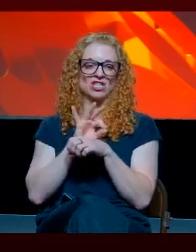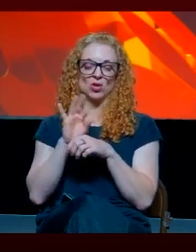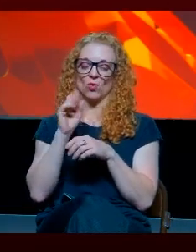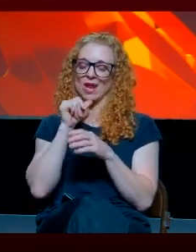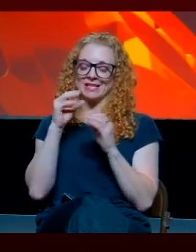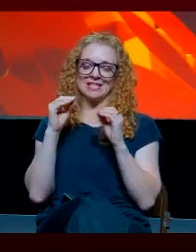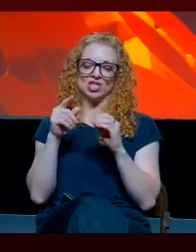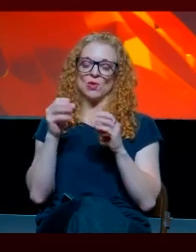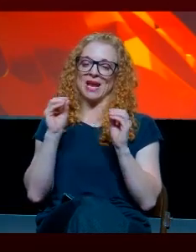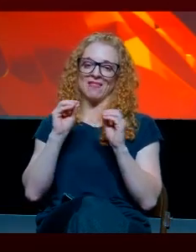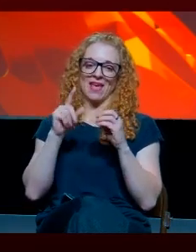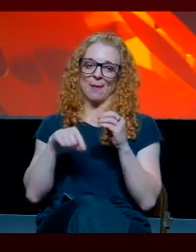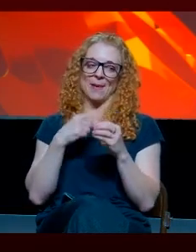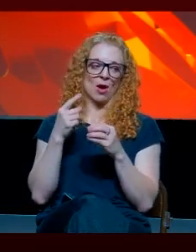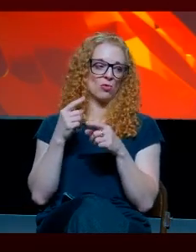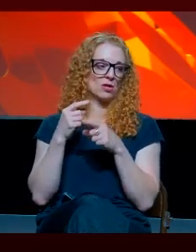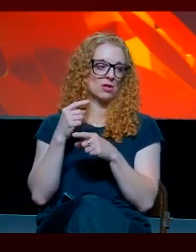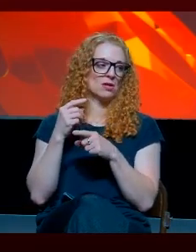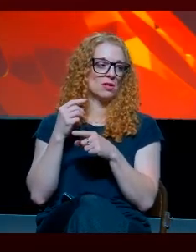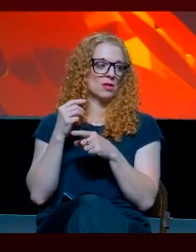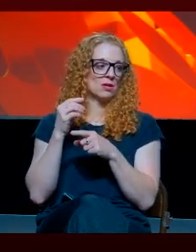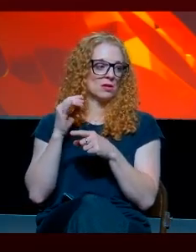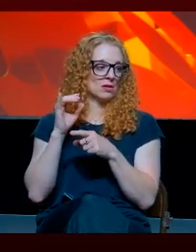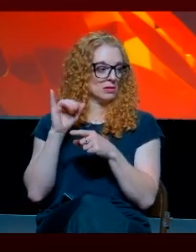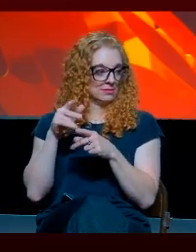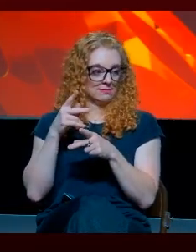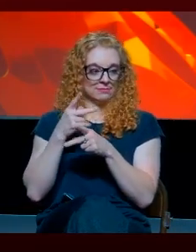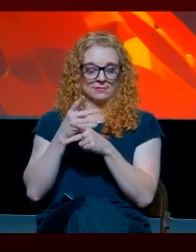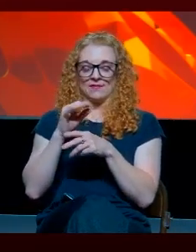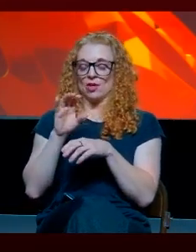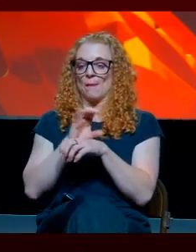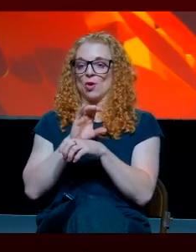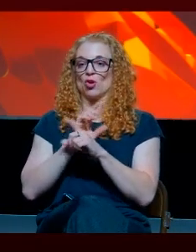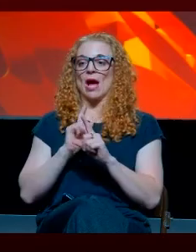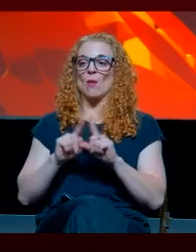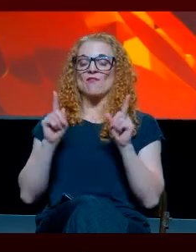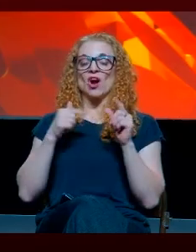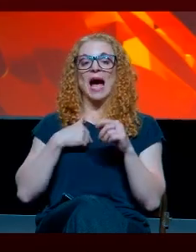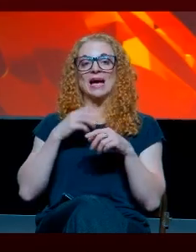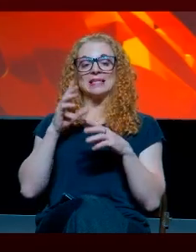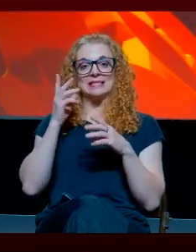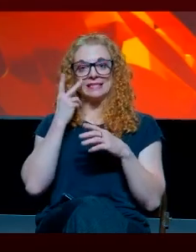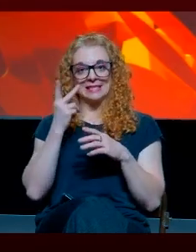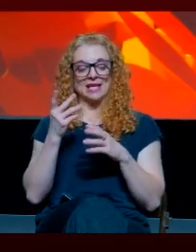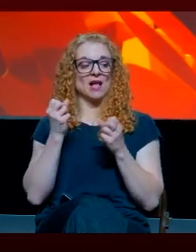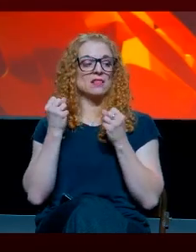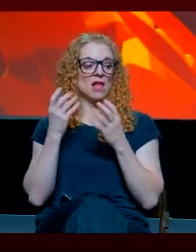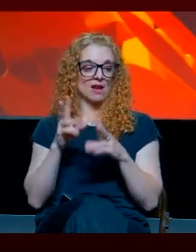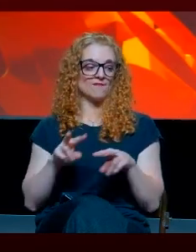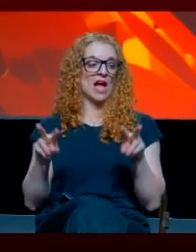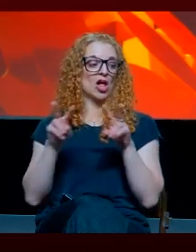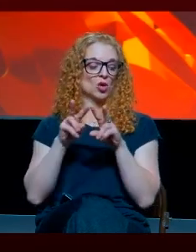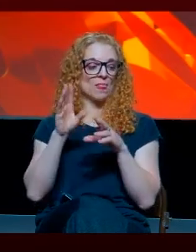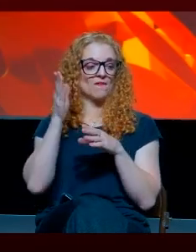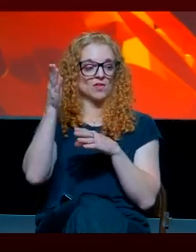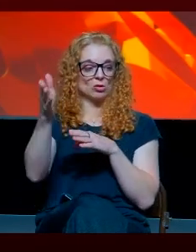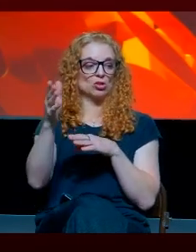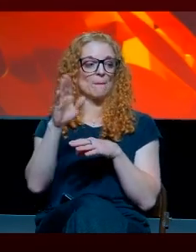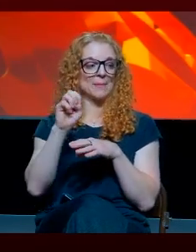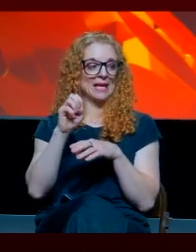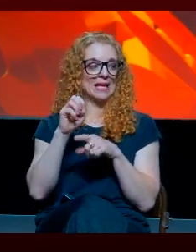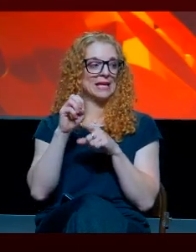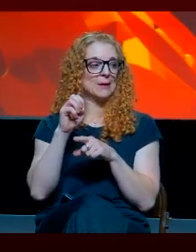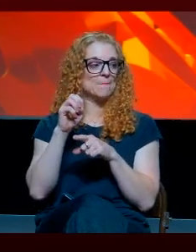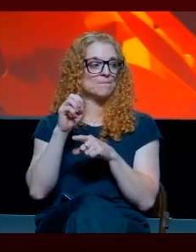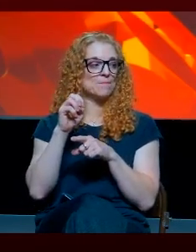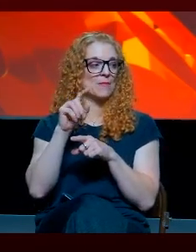you anything about quantum computing. However, I do see a lot of value in the future being tensors